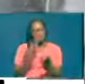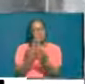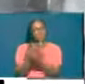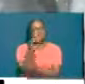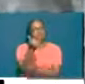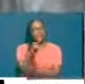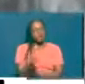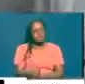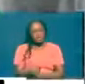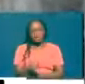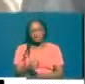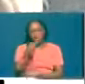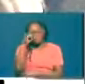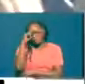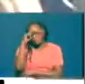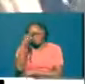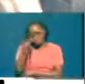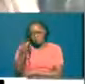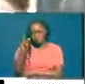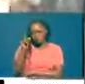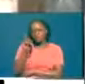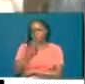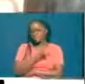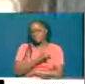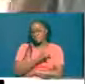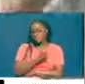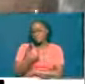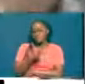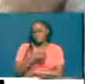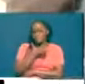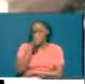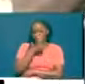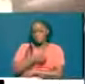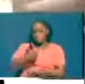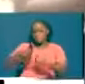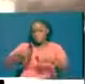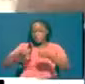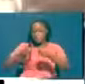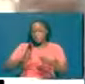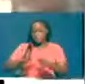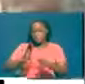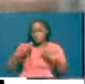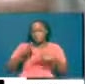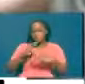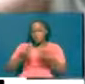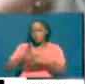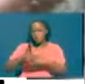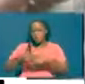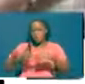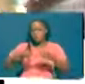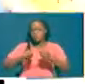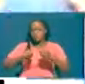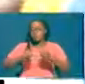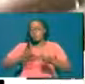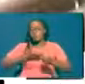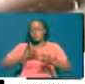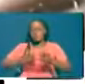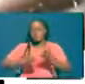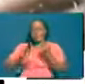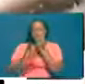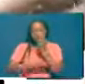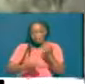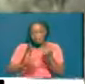kwamba tunaheshimu sheria, sisi private bikers, sio kila mtu anaendesha pikipiki ambaye ni mwizi, ambaye